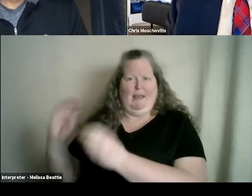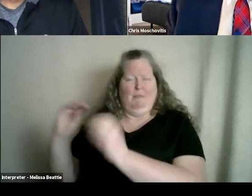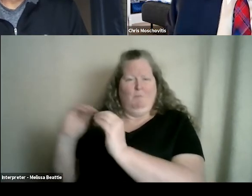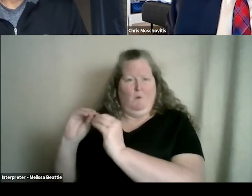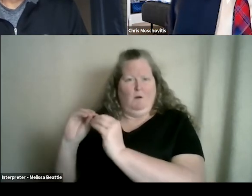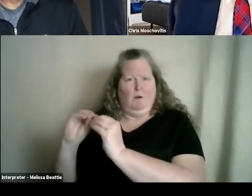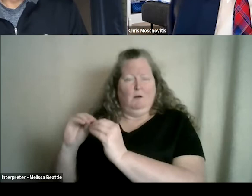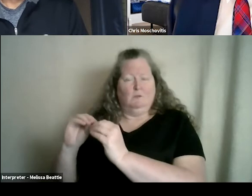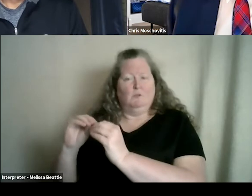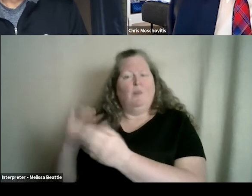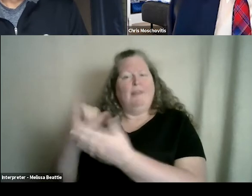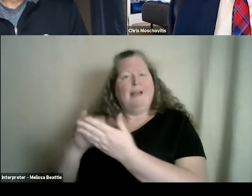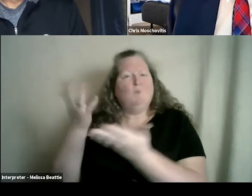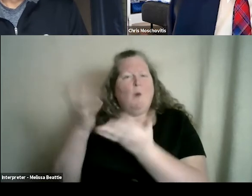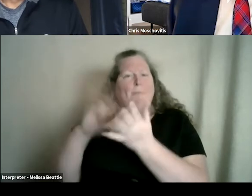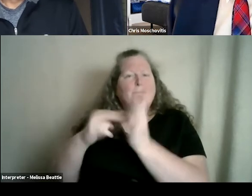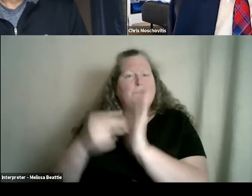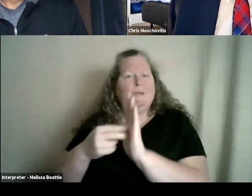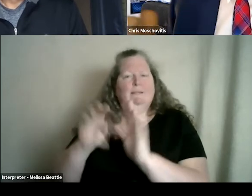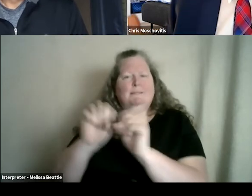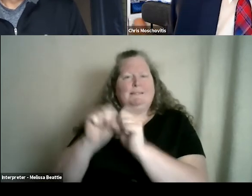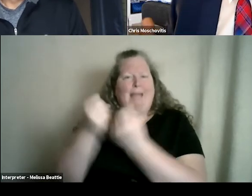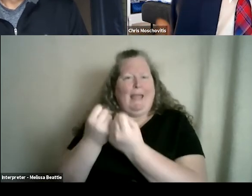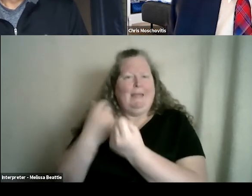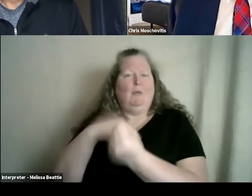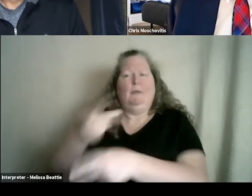of each other. I